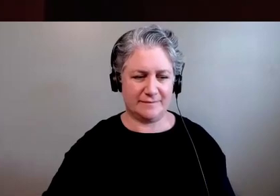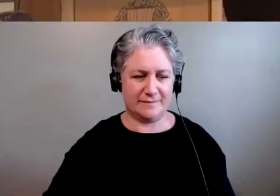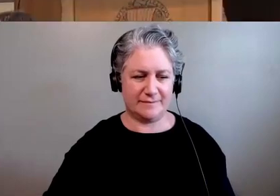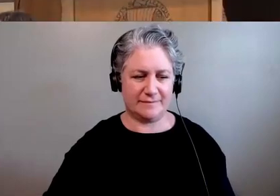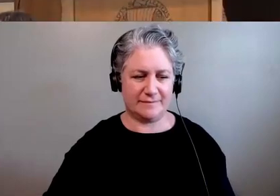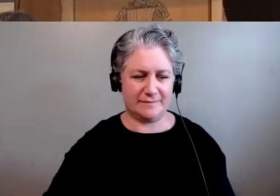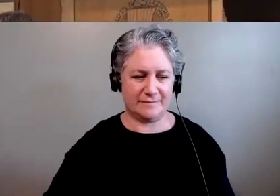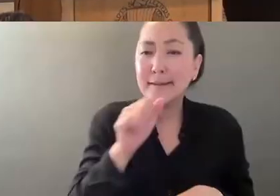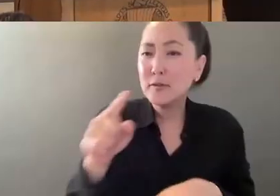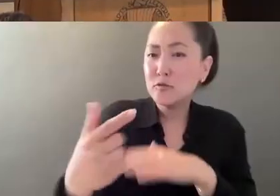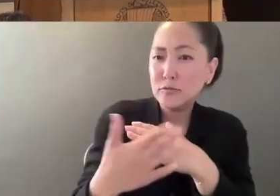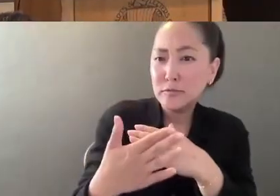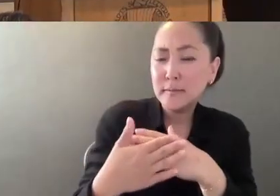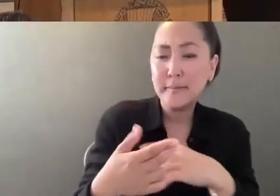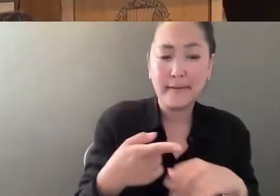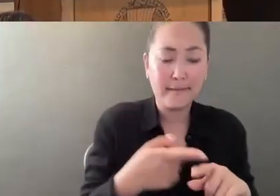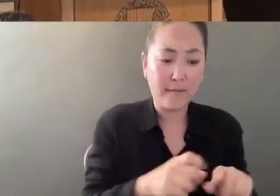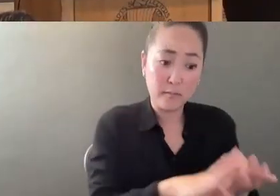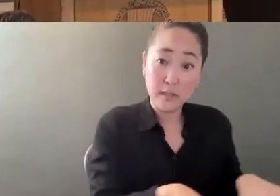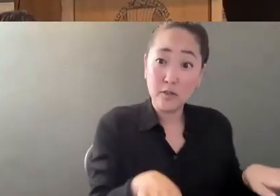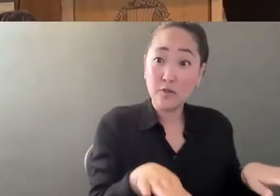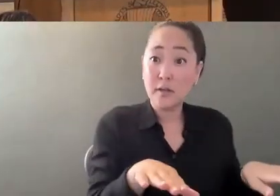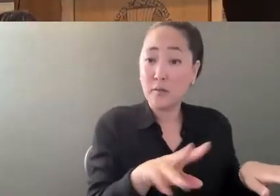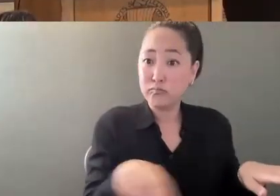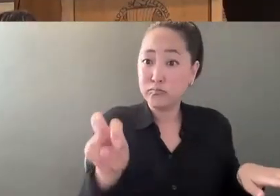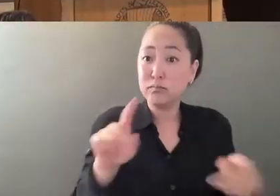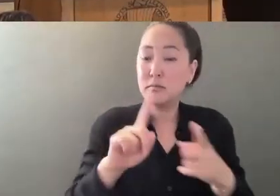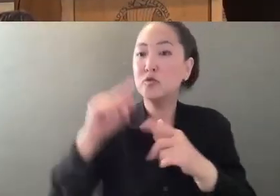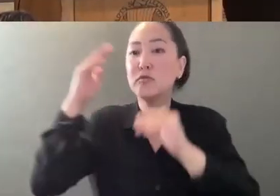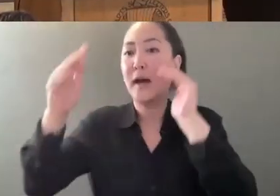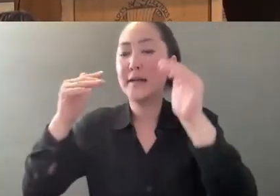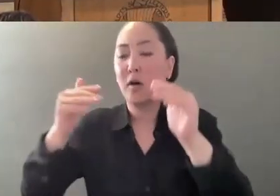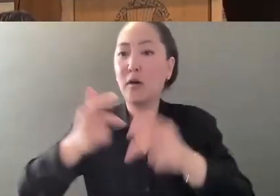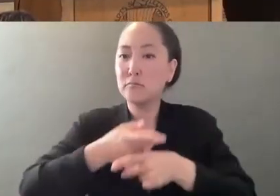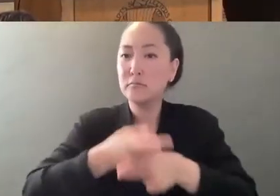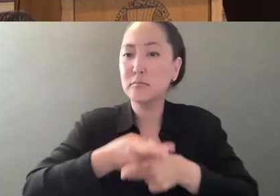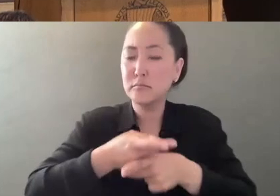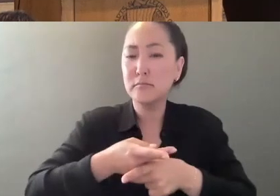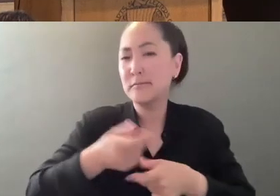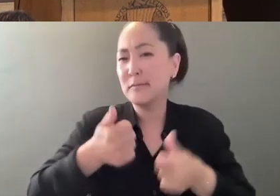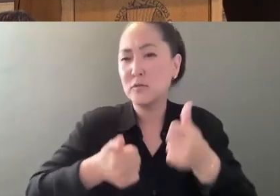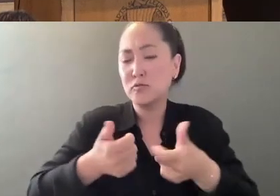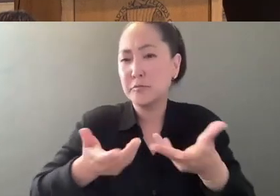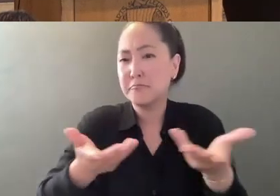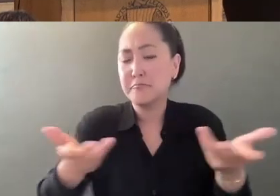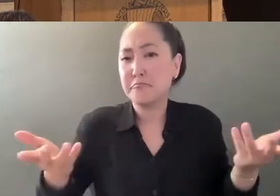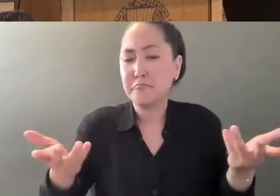to transition from pediatric to adult care, and what activities should that